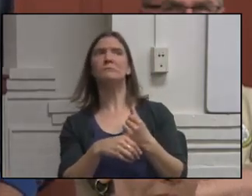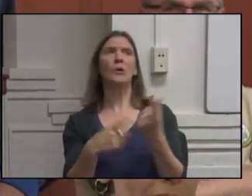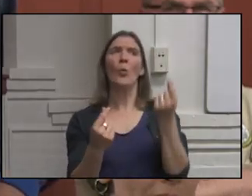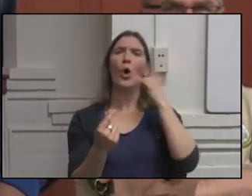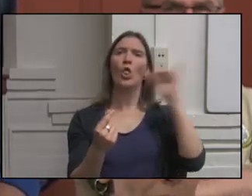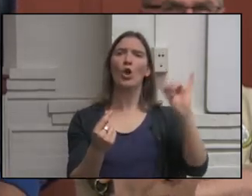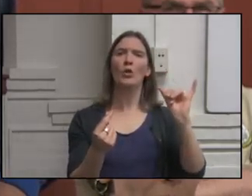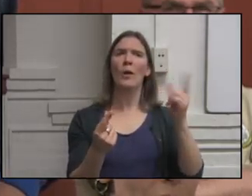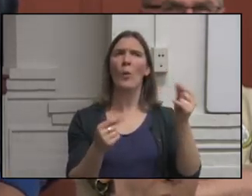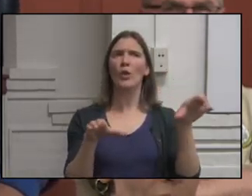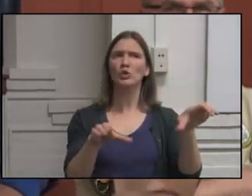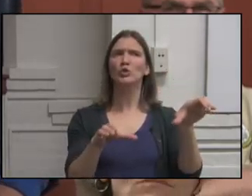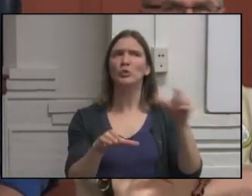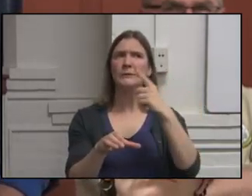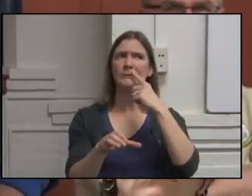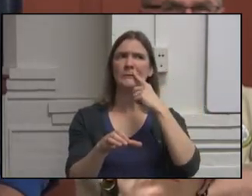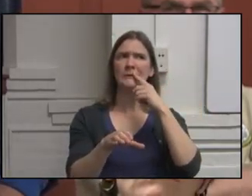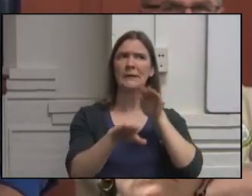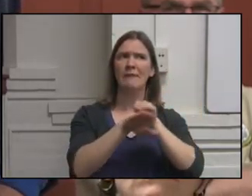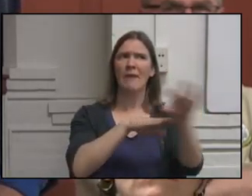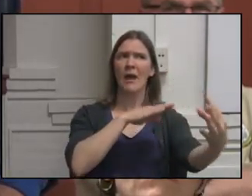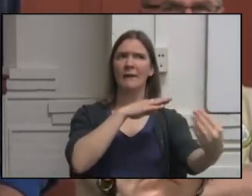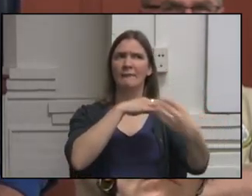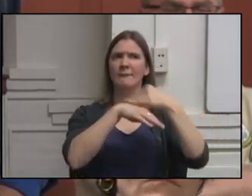how that affects us,